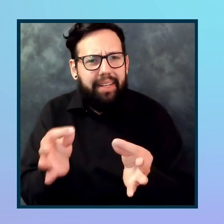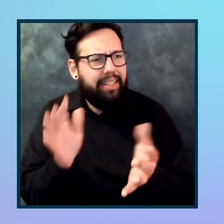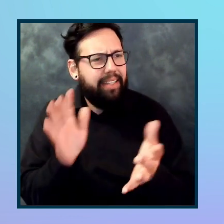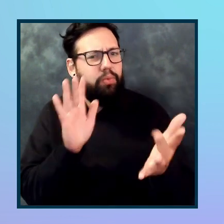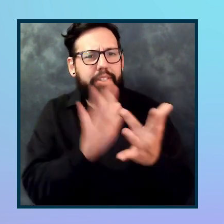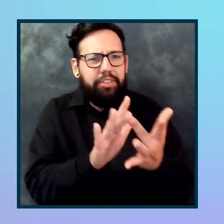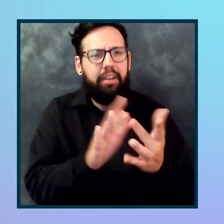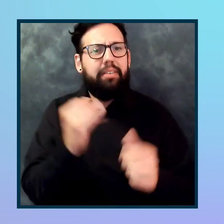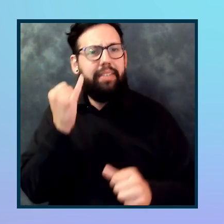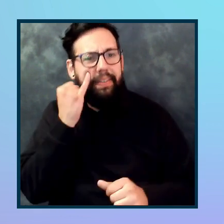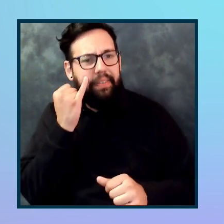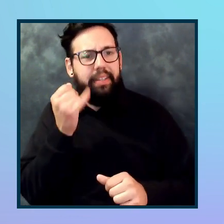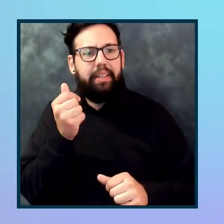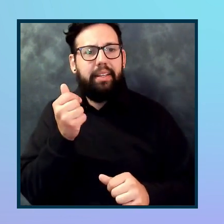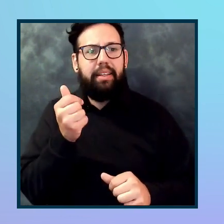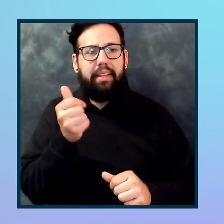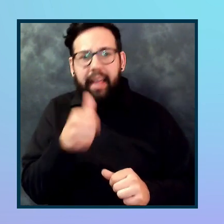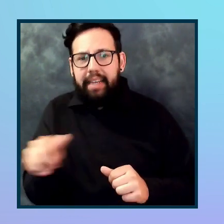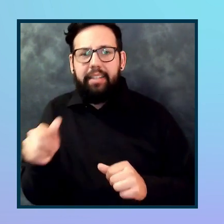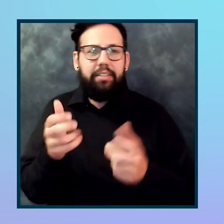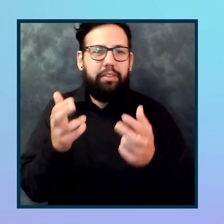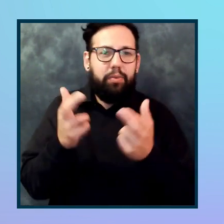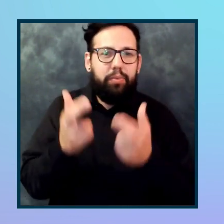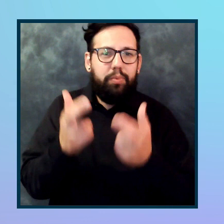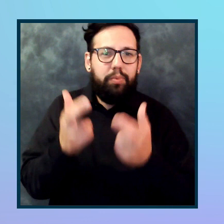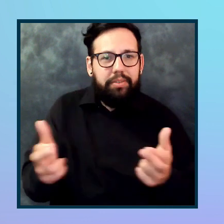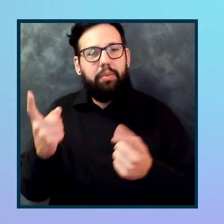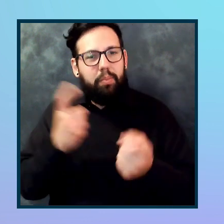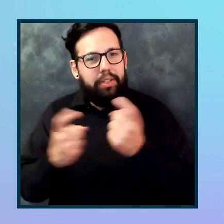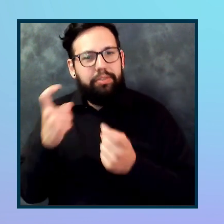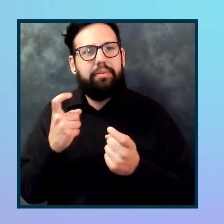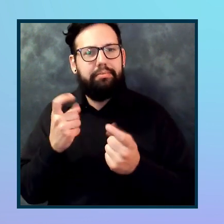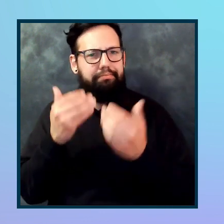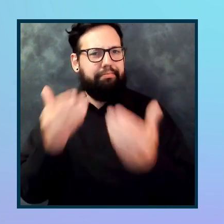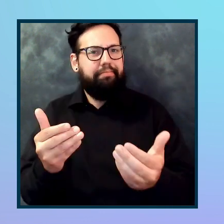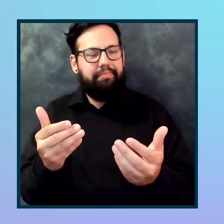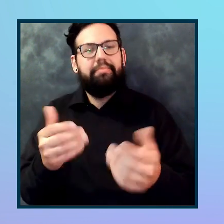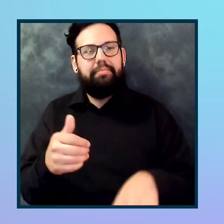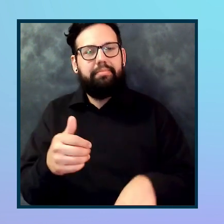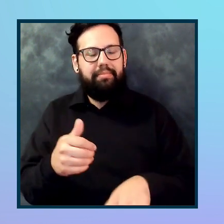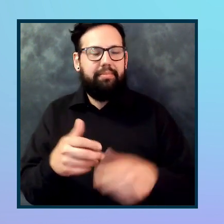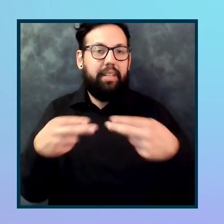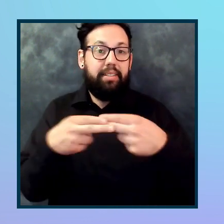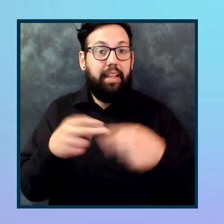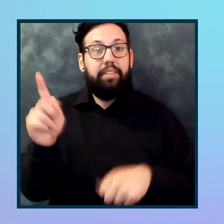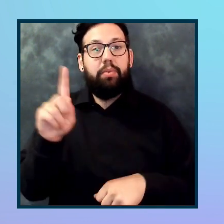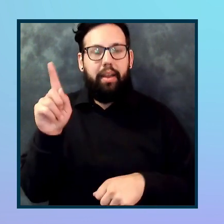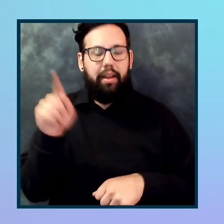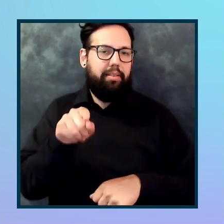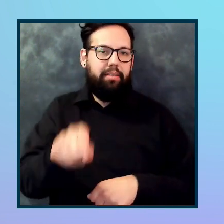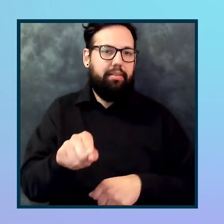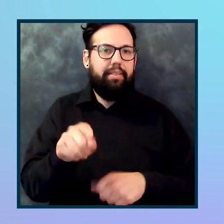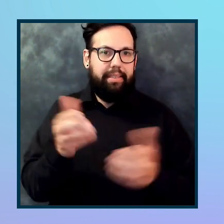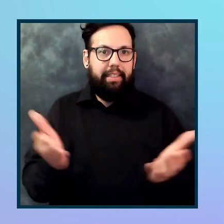guys are if you are looking for resources or the slides, you can always find those on the session's webpage for